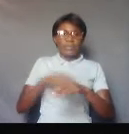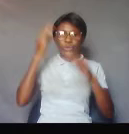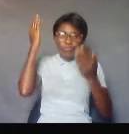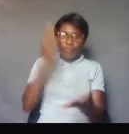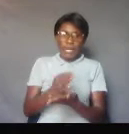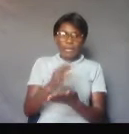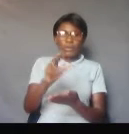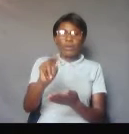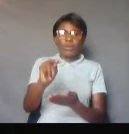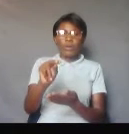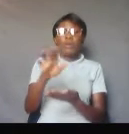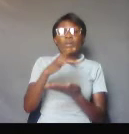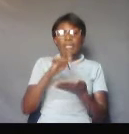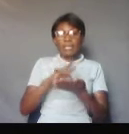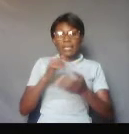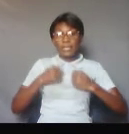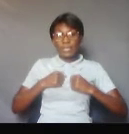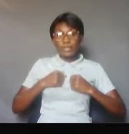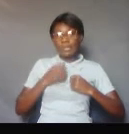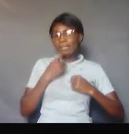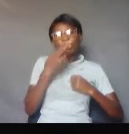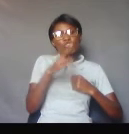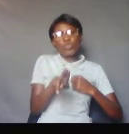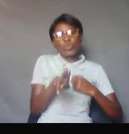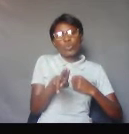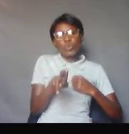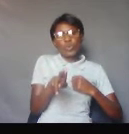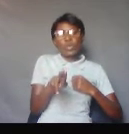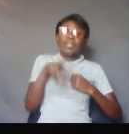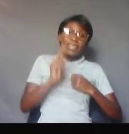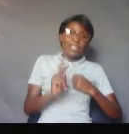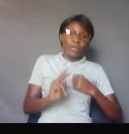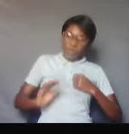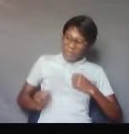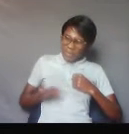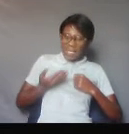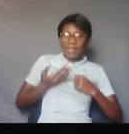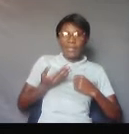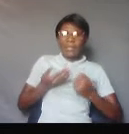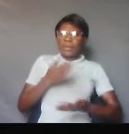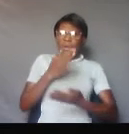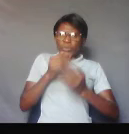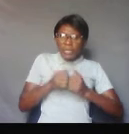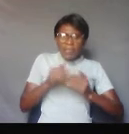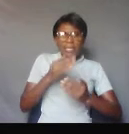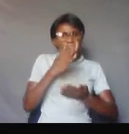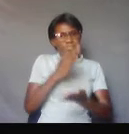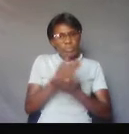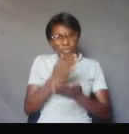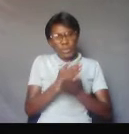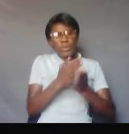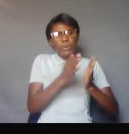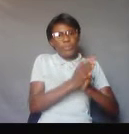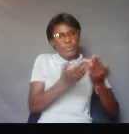notion of certain people knows what the text mean and other people need to keep quiet and listen to that expert